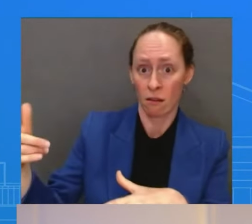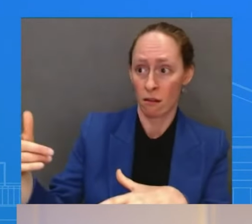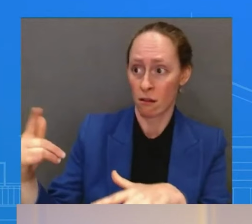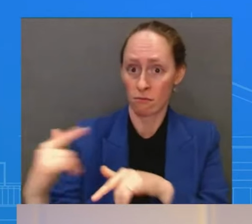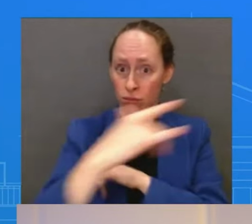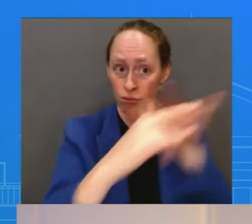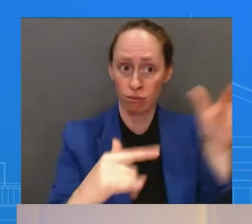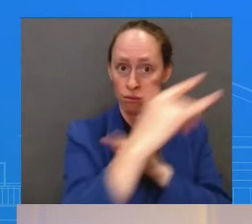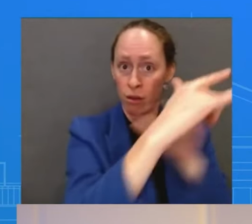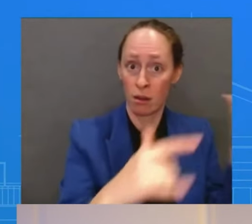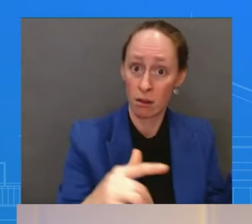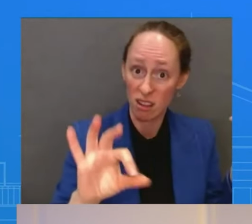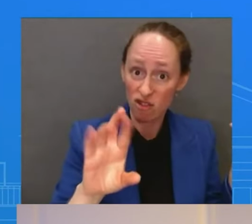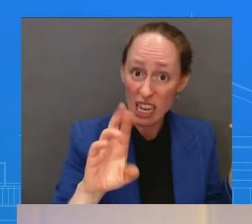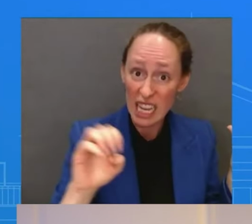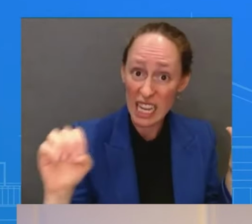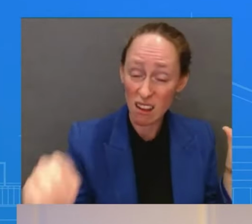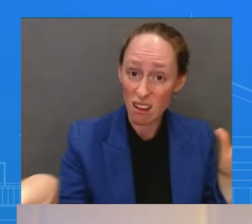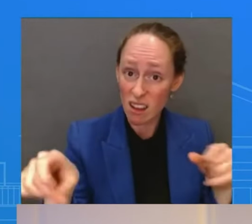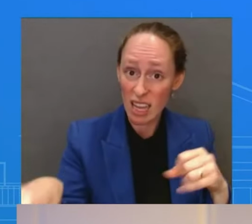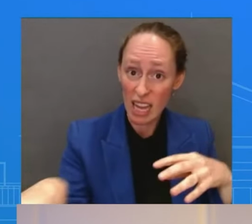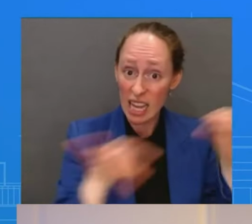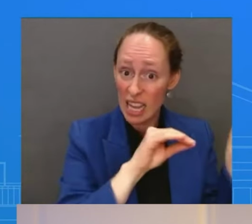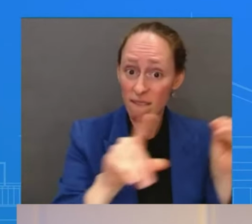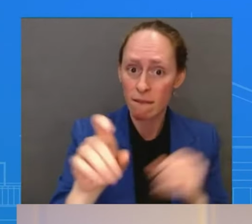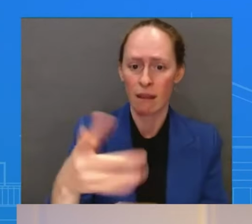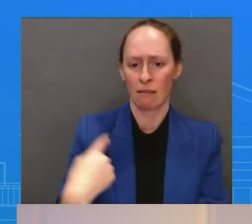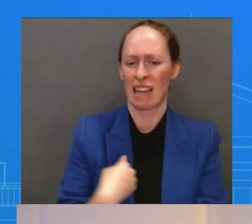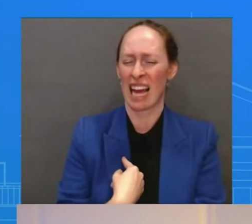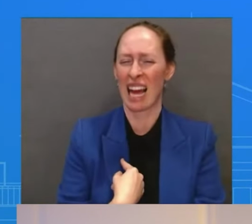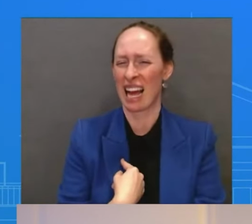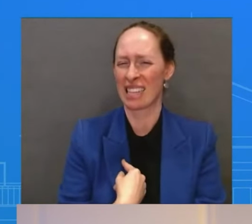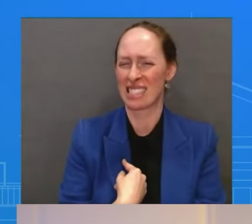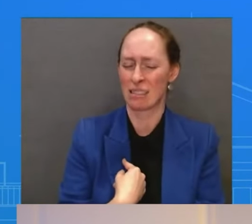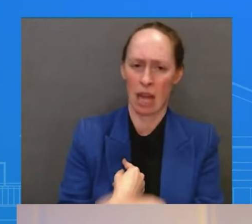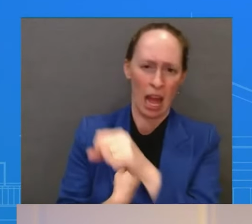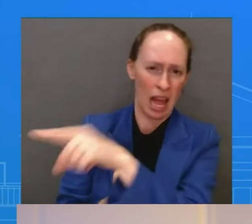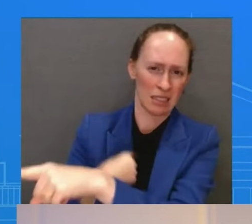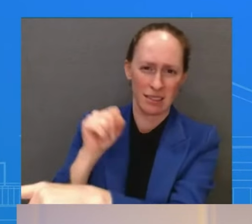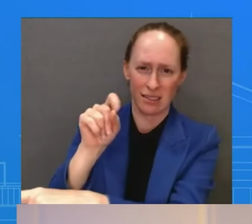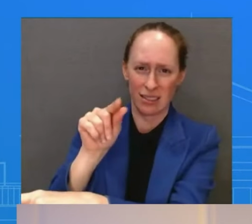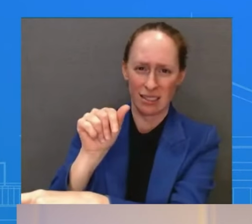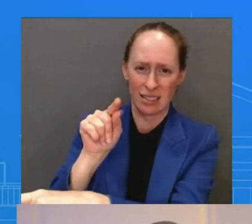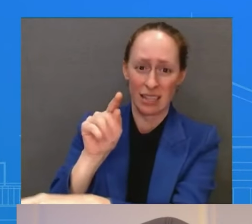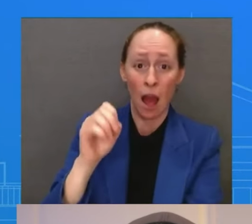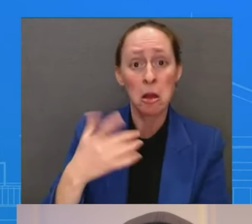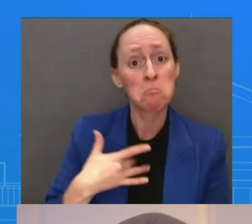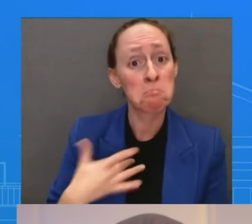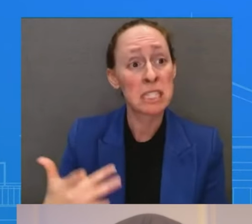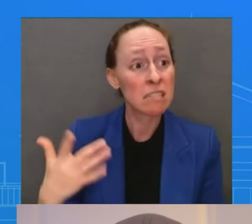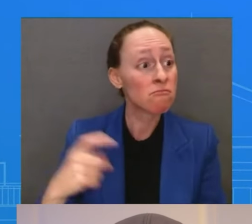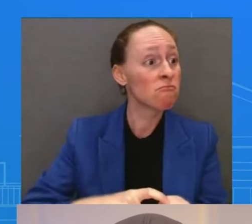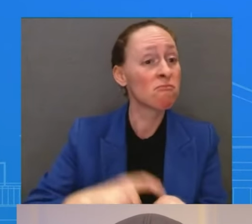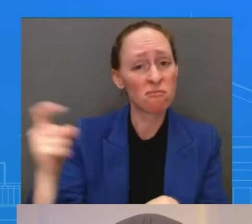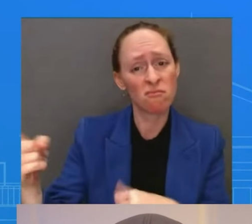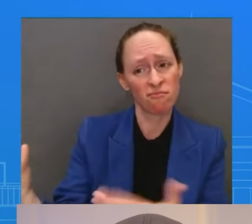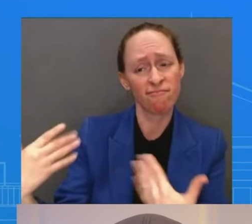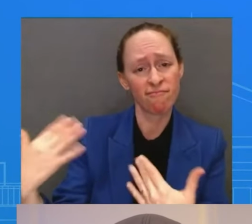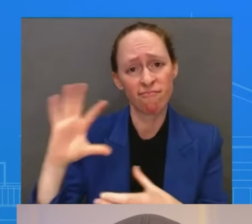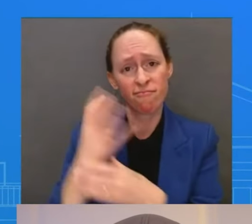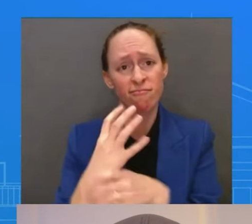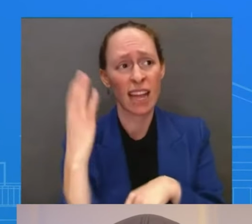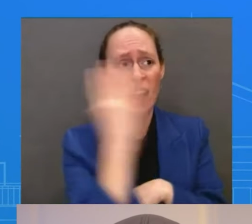through the details of how they're going to coordinate these. And then on the $6 billion, we know that 100 senators were told